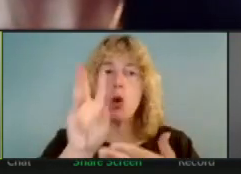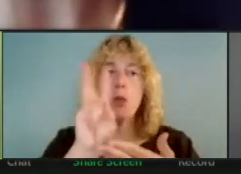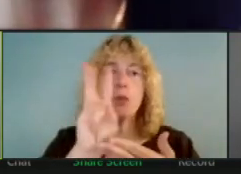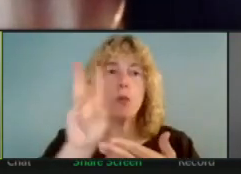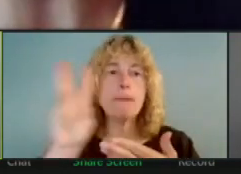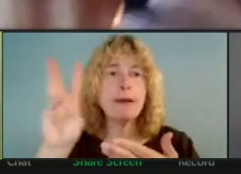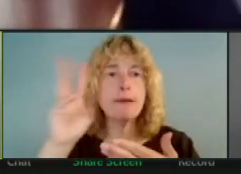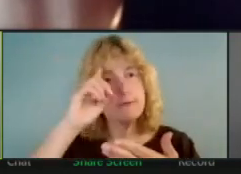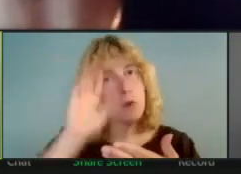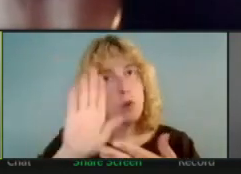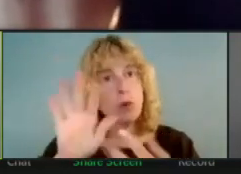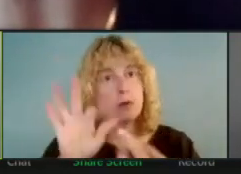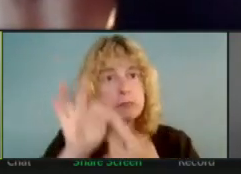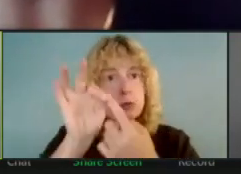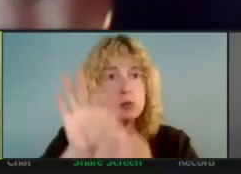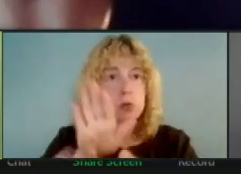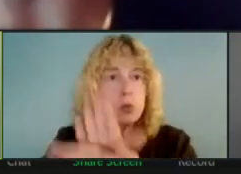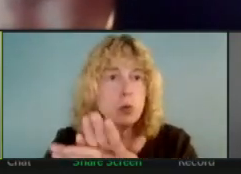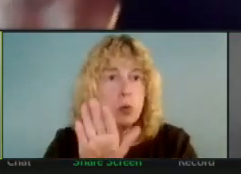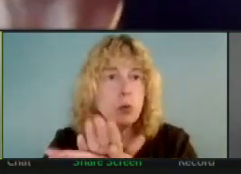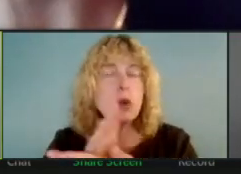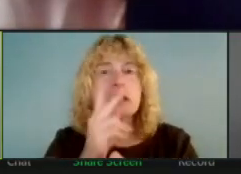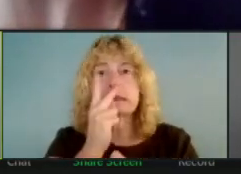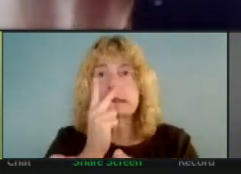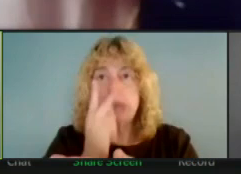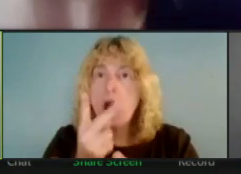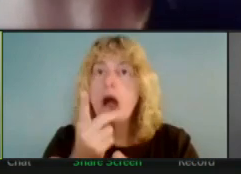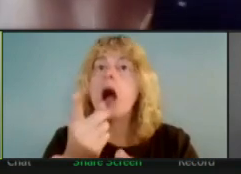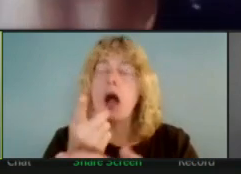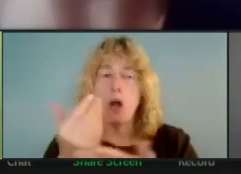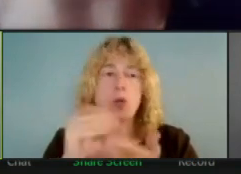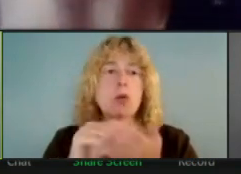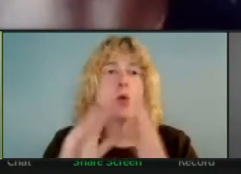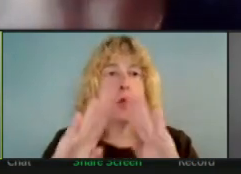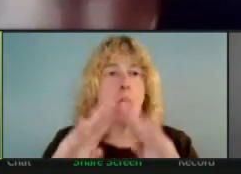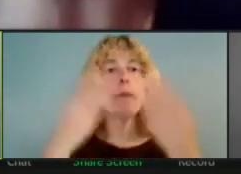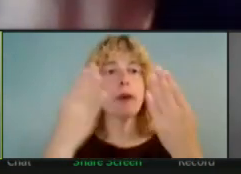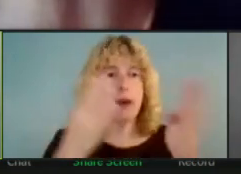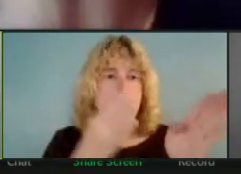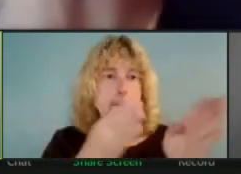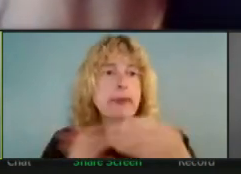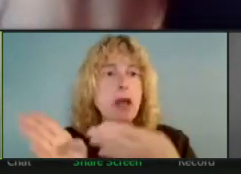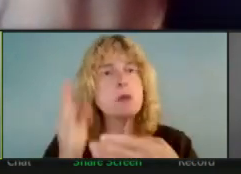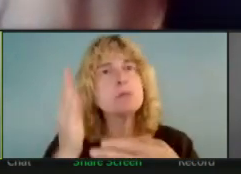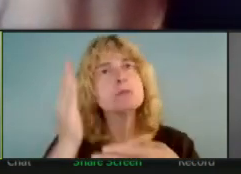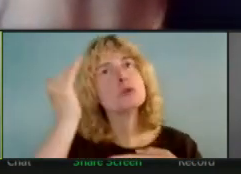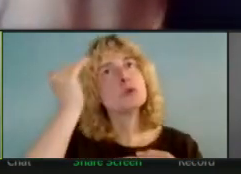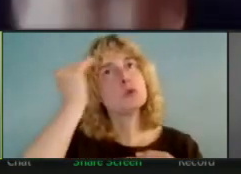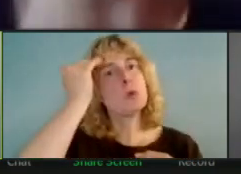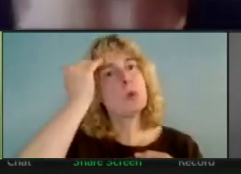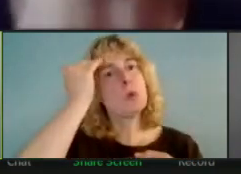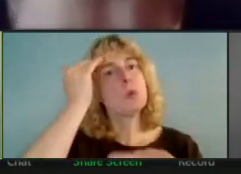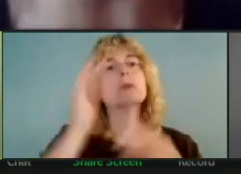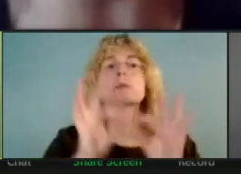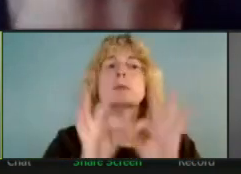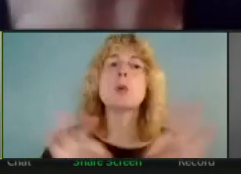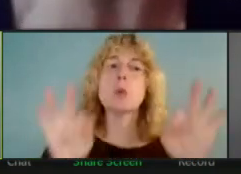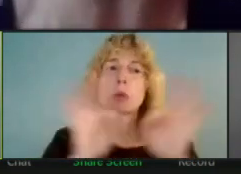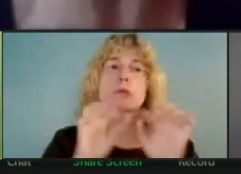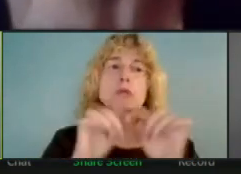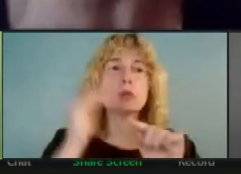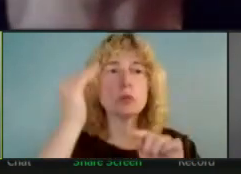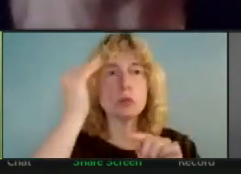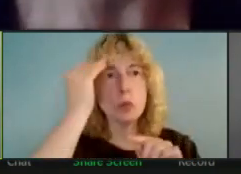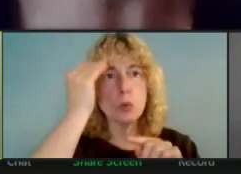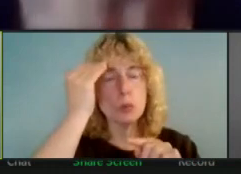district, and you will see that reopening plan. And it's important for you to know that so you can have some comfort around what is occurring, or if you